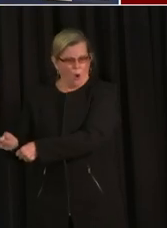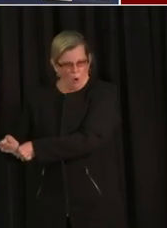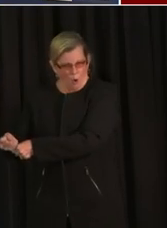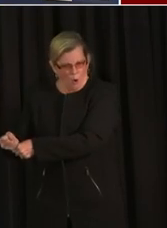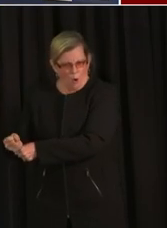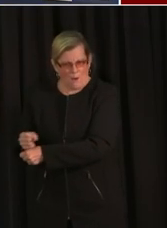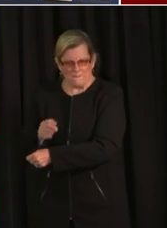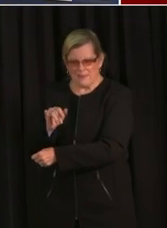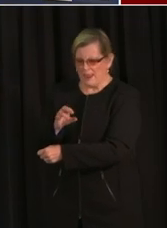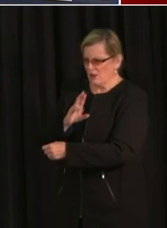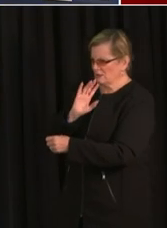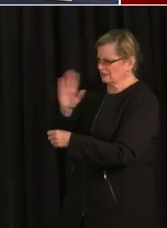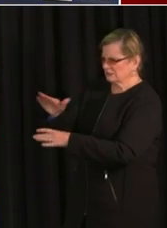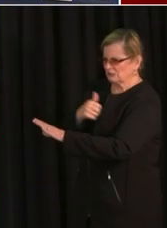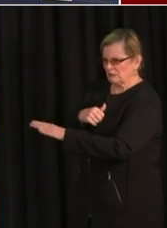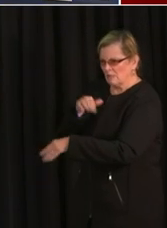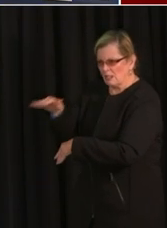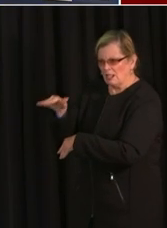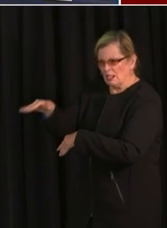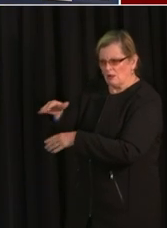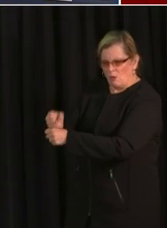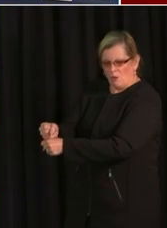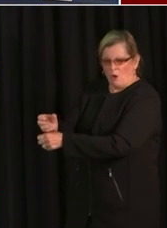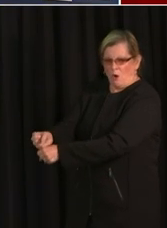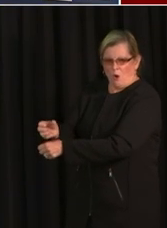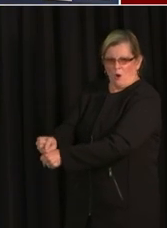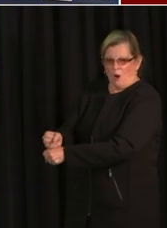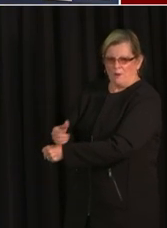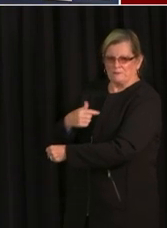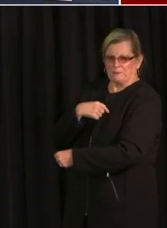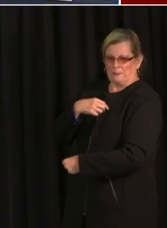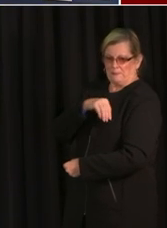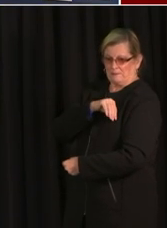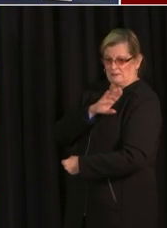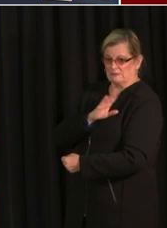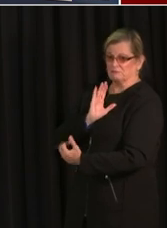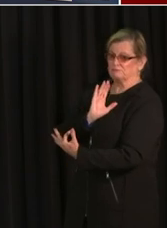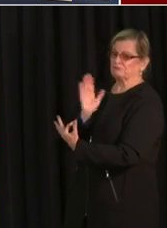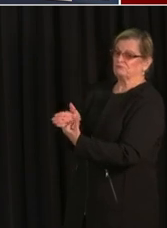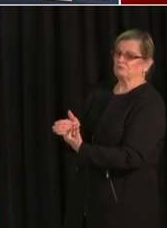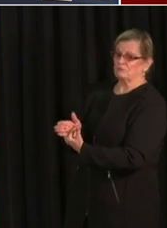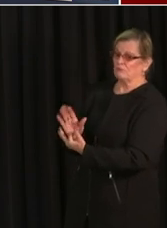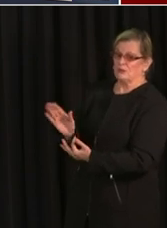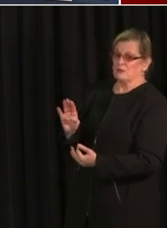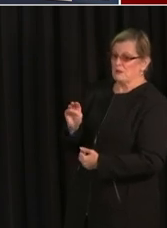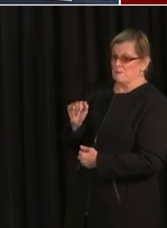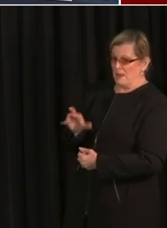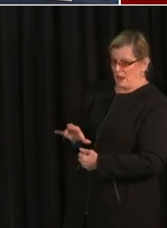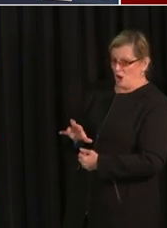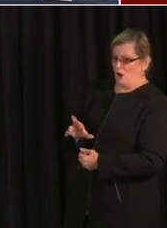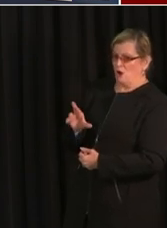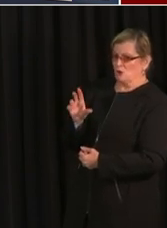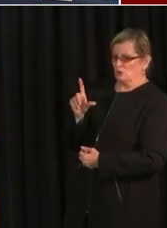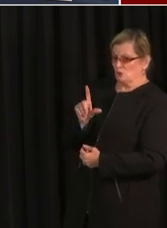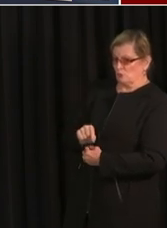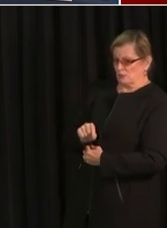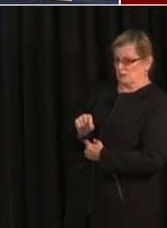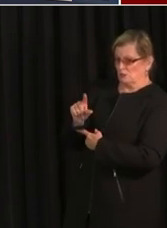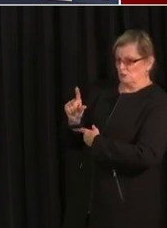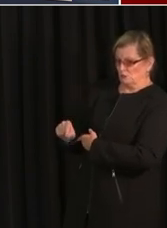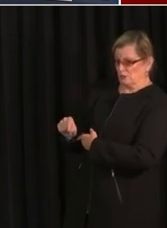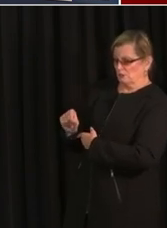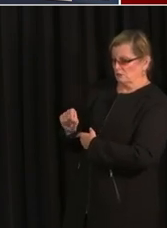I'm sorry, Sam, I had it sitting here and I didn't realize it. So this is from Mayor's Order